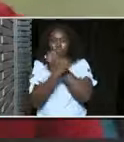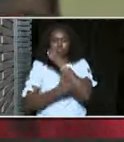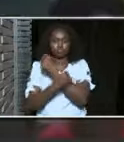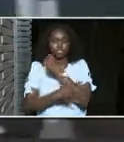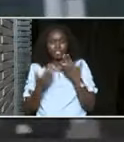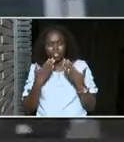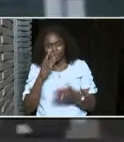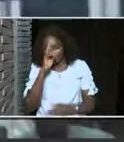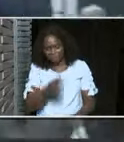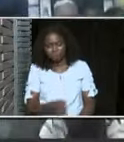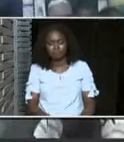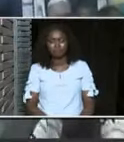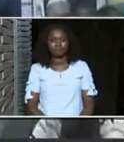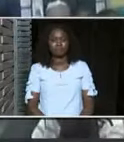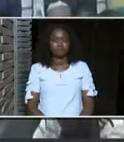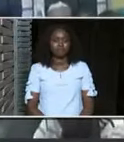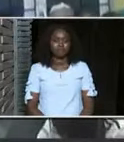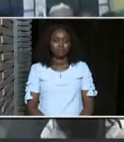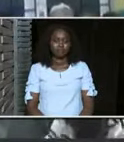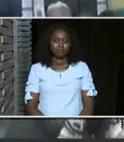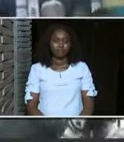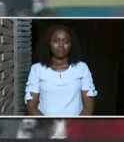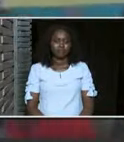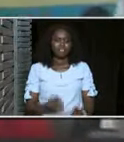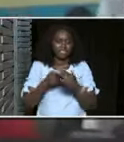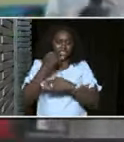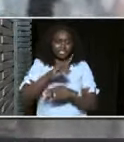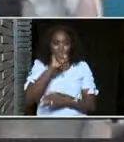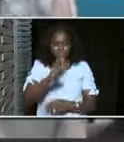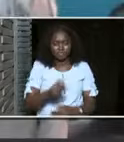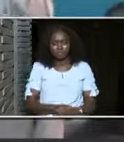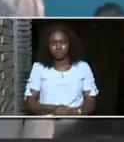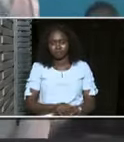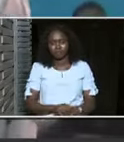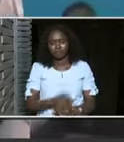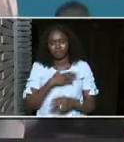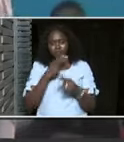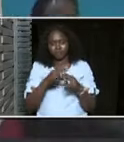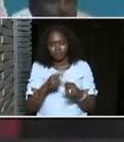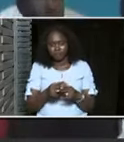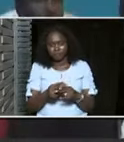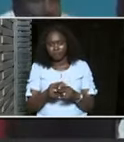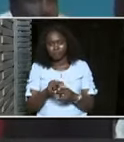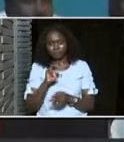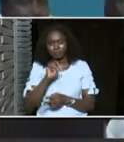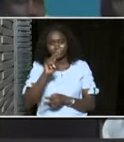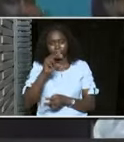Okay. Next, we take the question from Yasser. Yasser? Good evening, sir. My name is Mohammed Yasser Garba from Department of